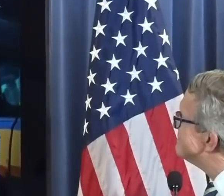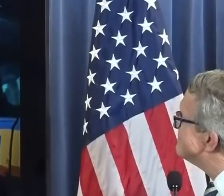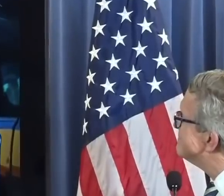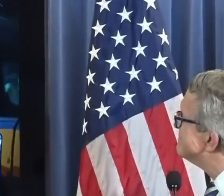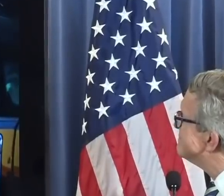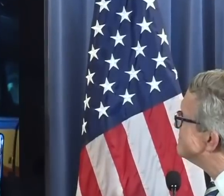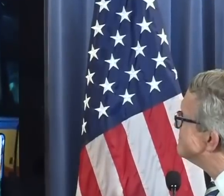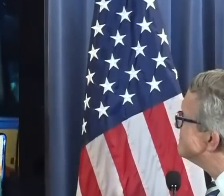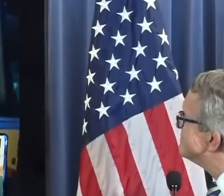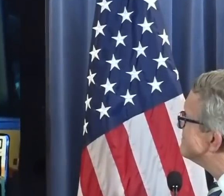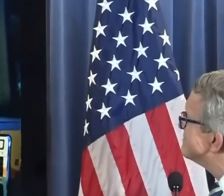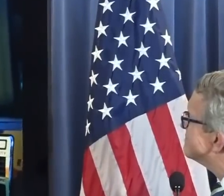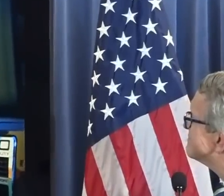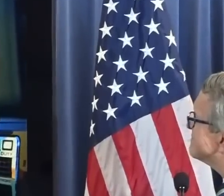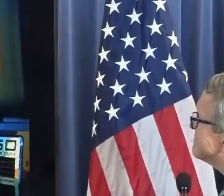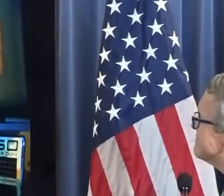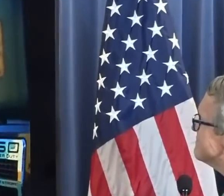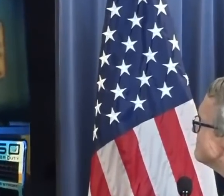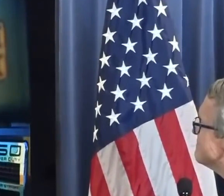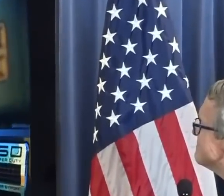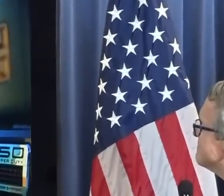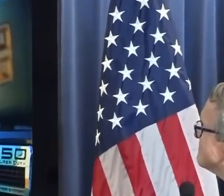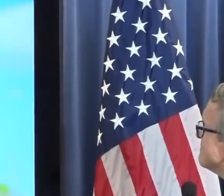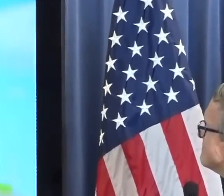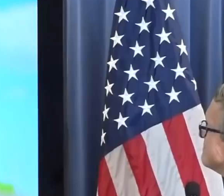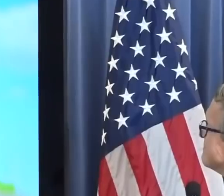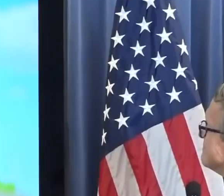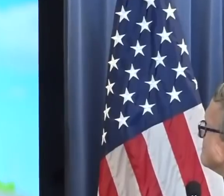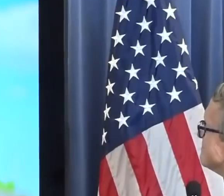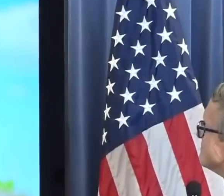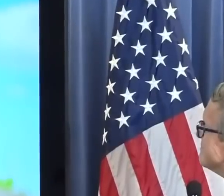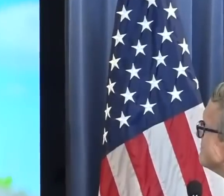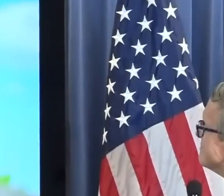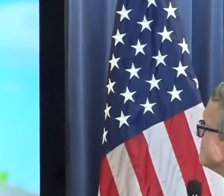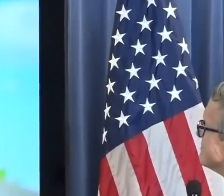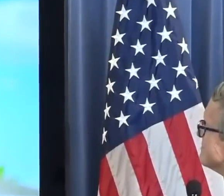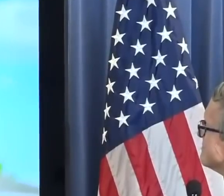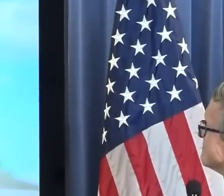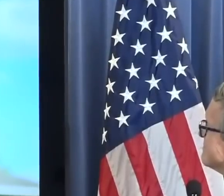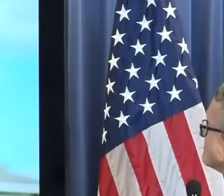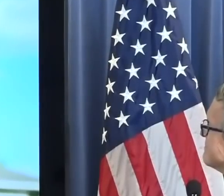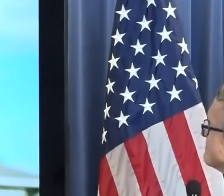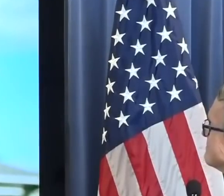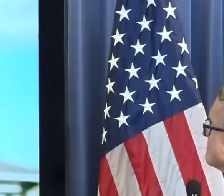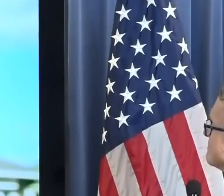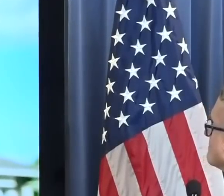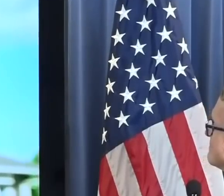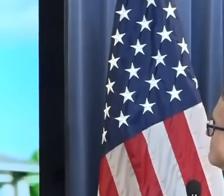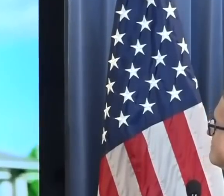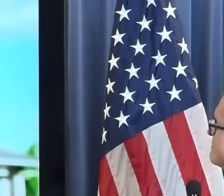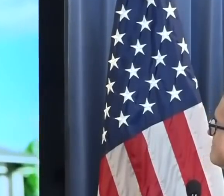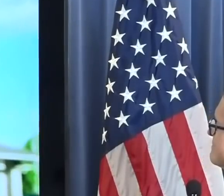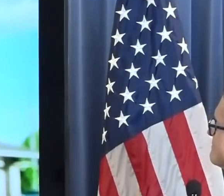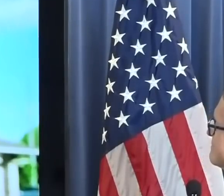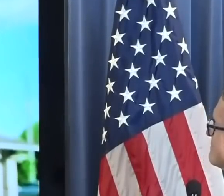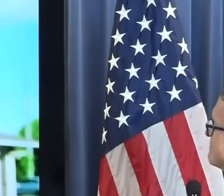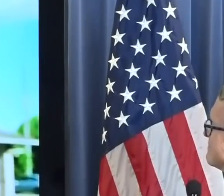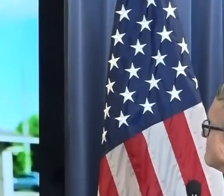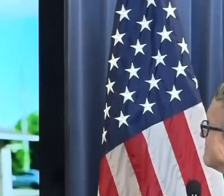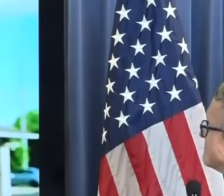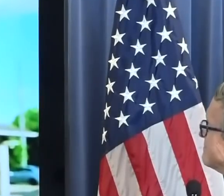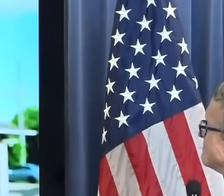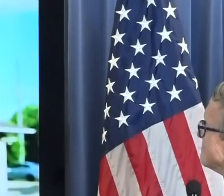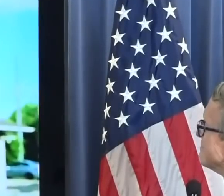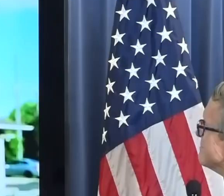Some people say masks don't make a difference. Fact is, if 4 out of 5 of us wore a mask in public, the spread